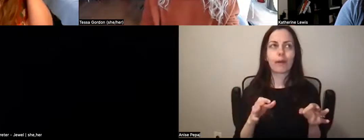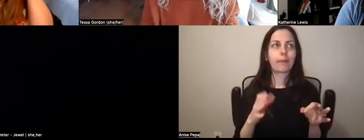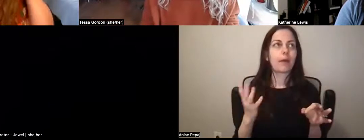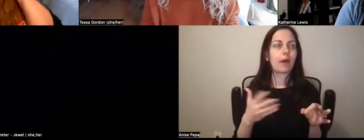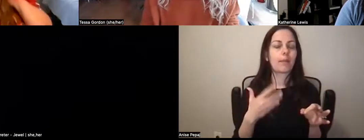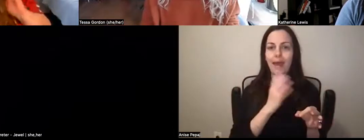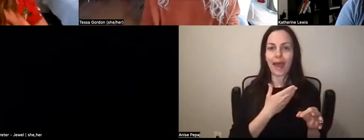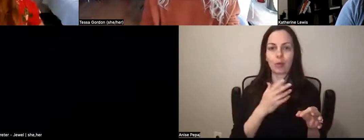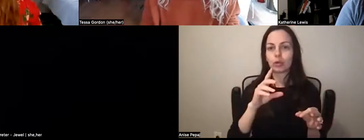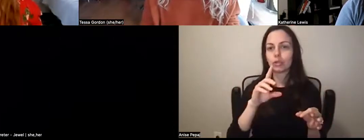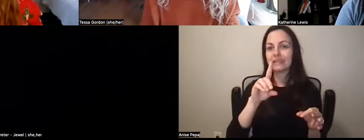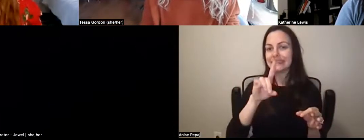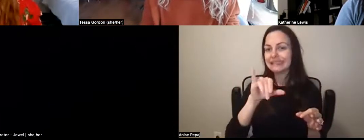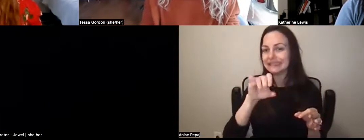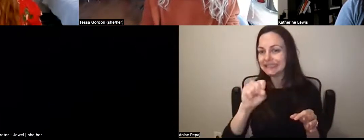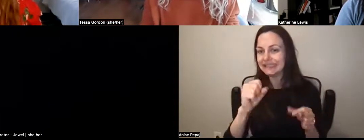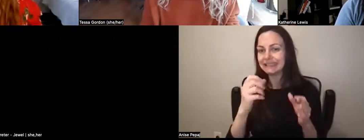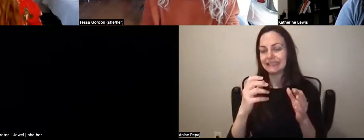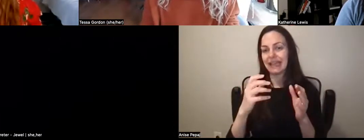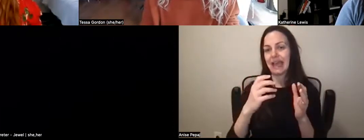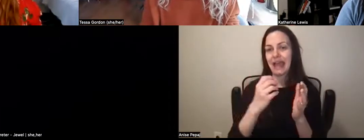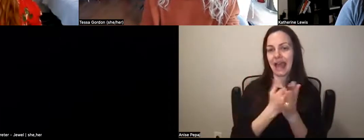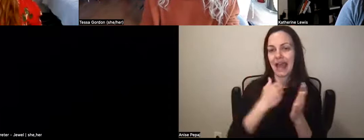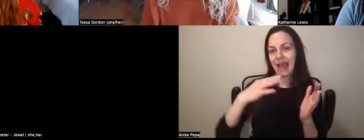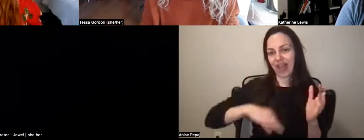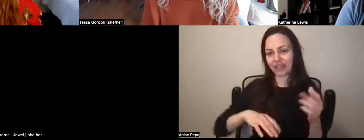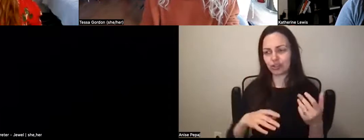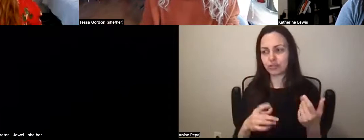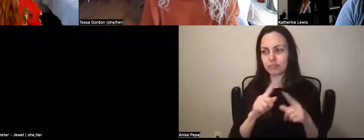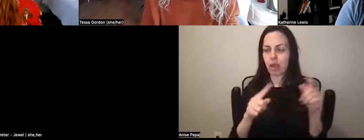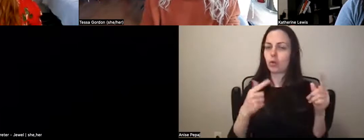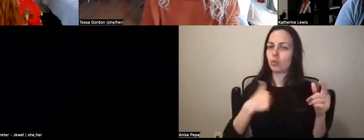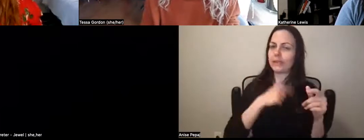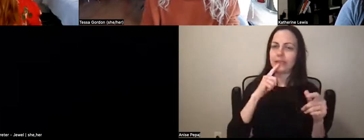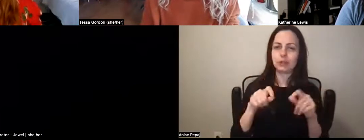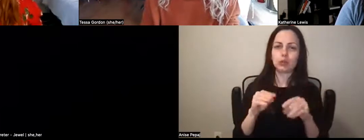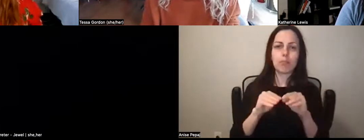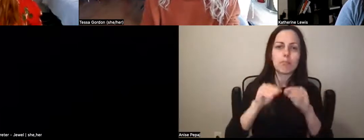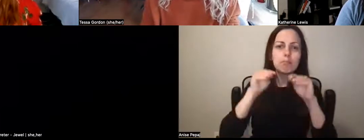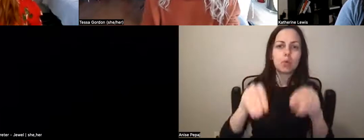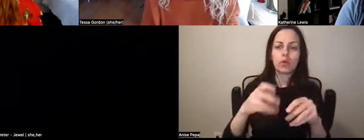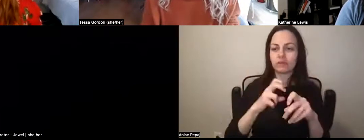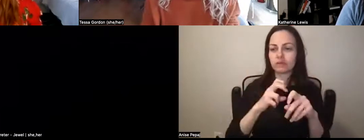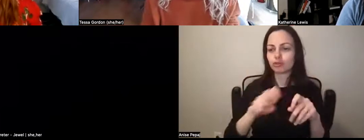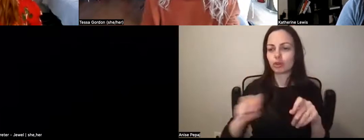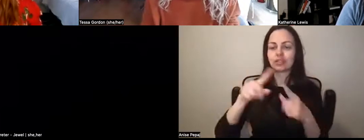our disadvantages, but we have to move beyond being scared to have these conversations